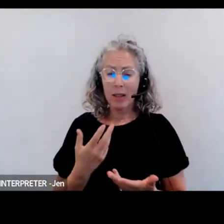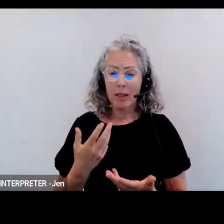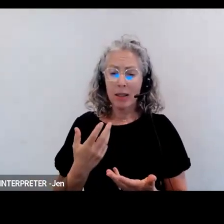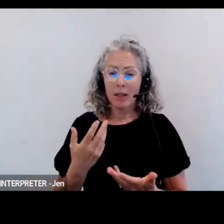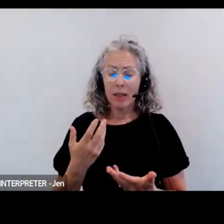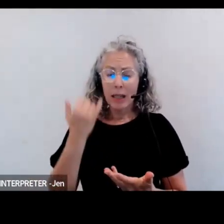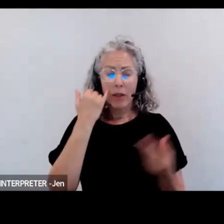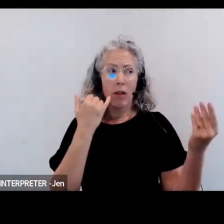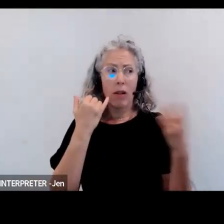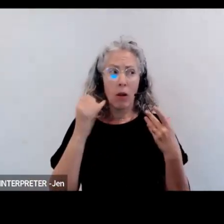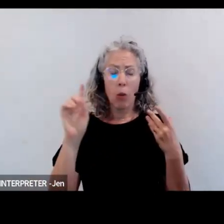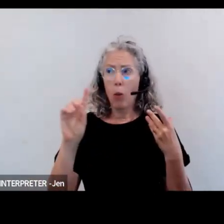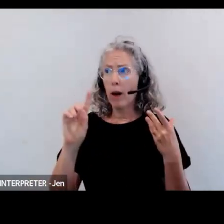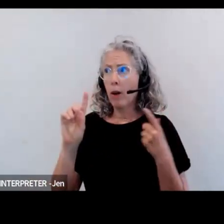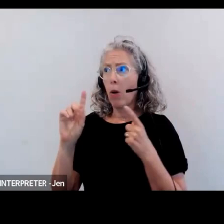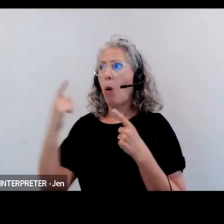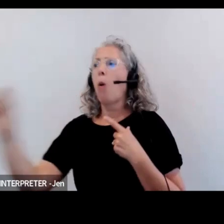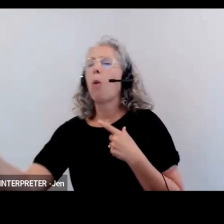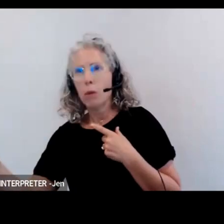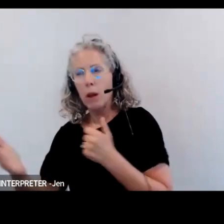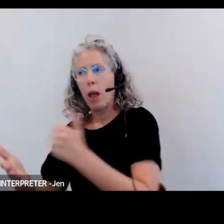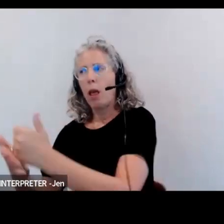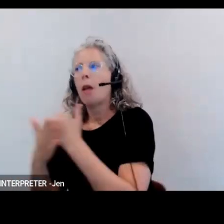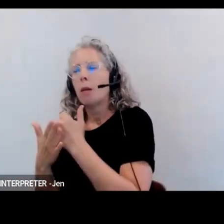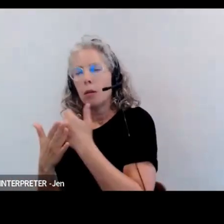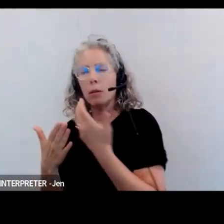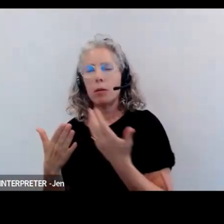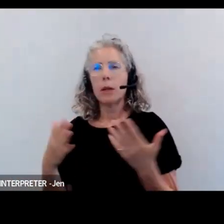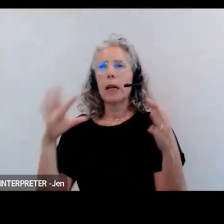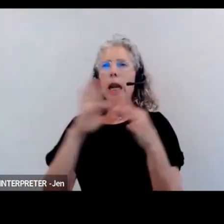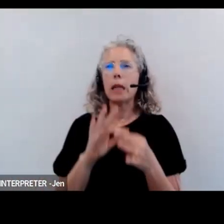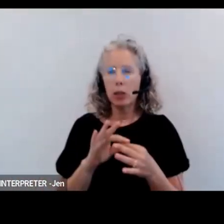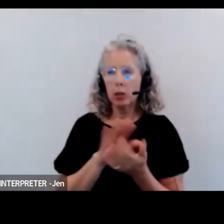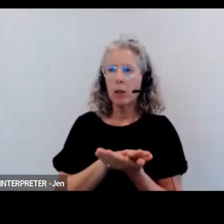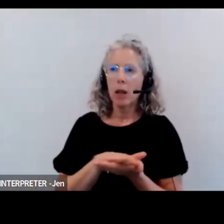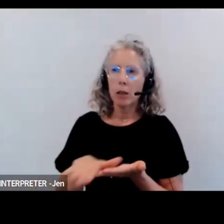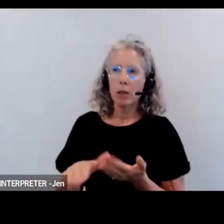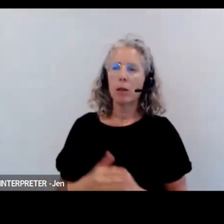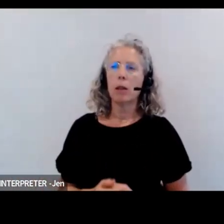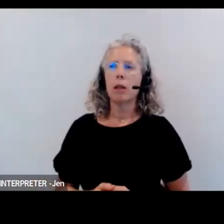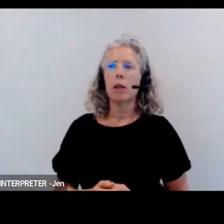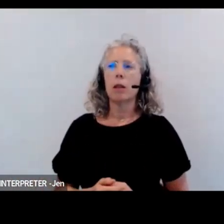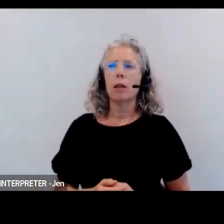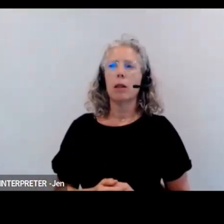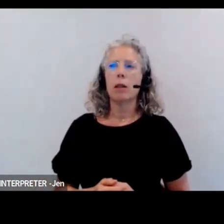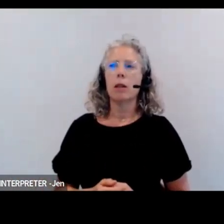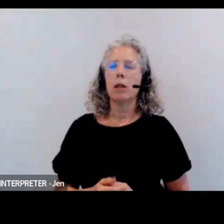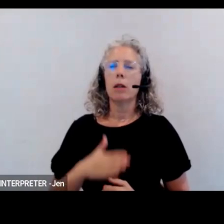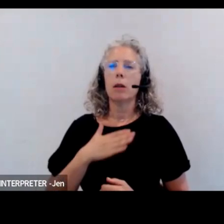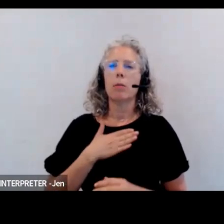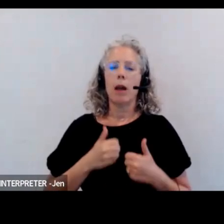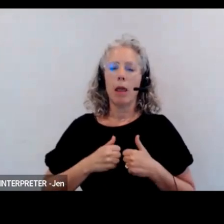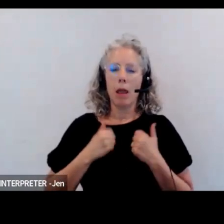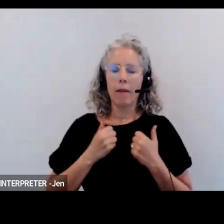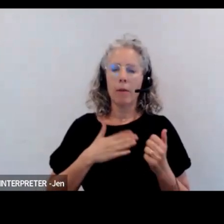where the direction to point me in, having a connection, because my life and my